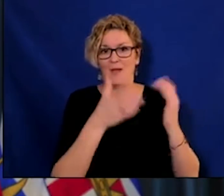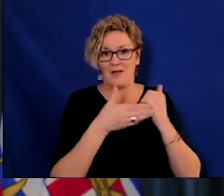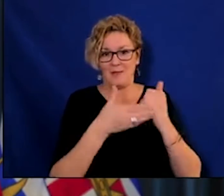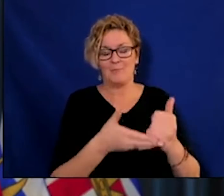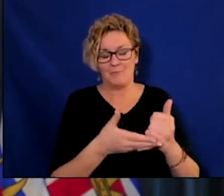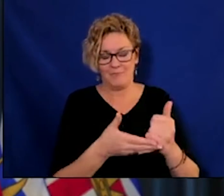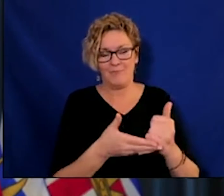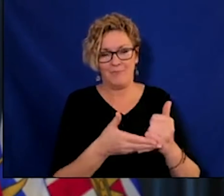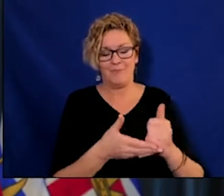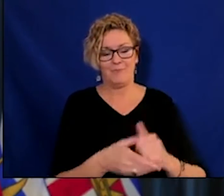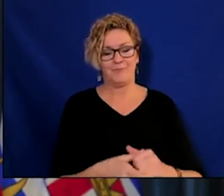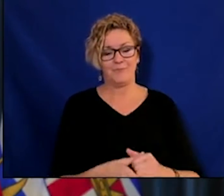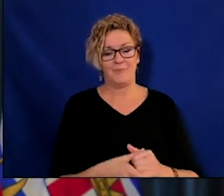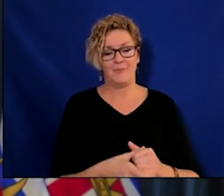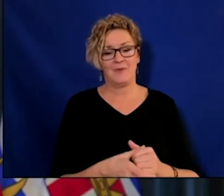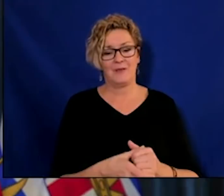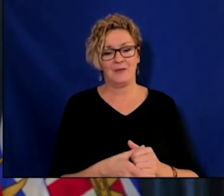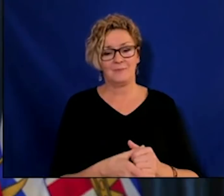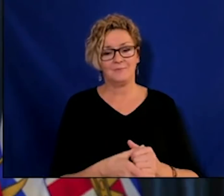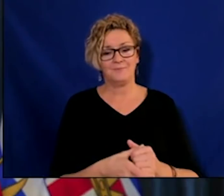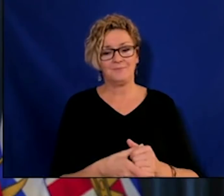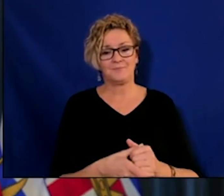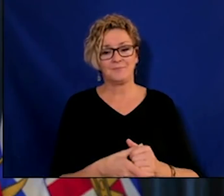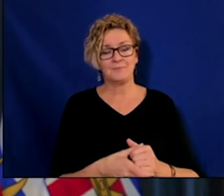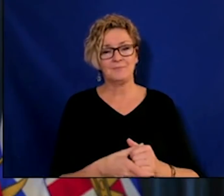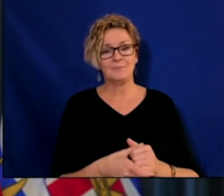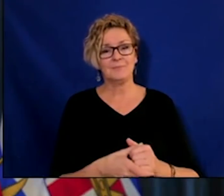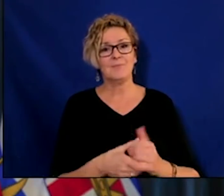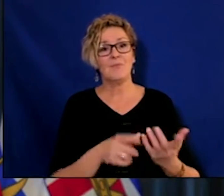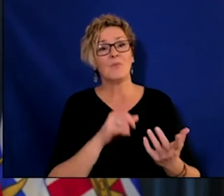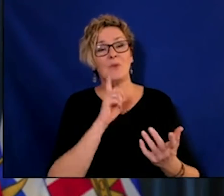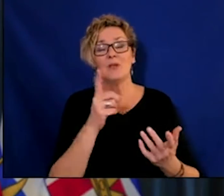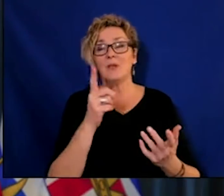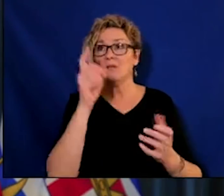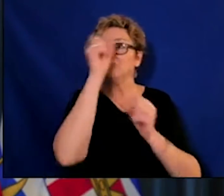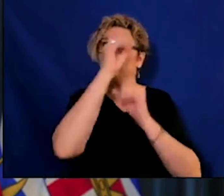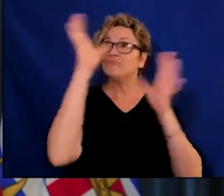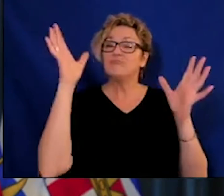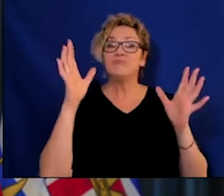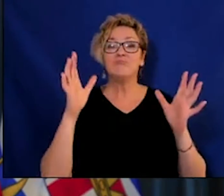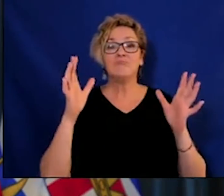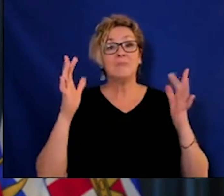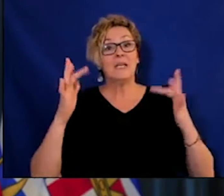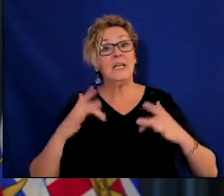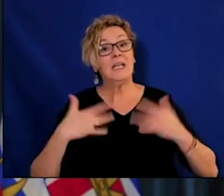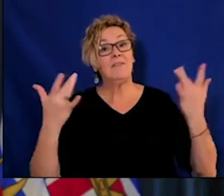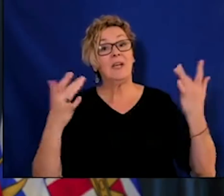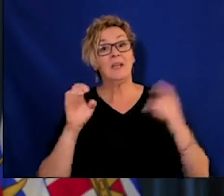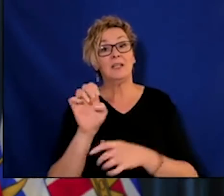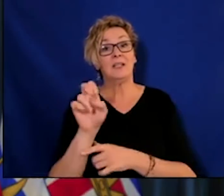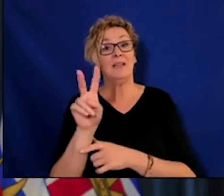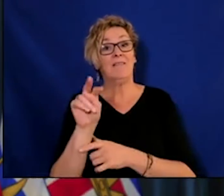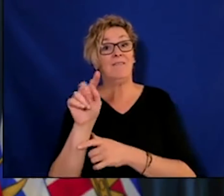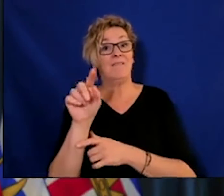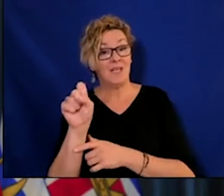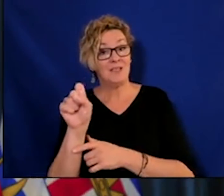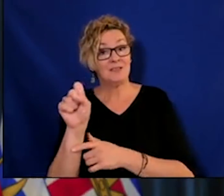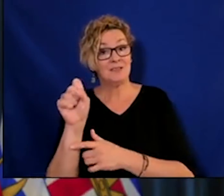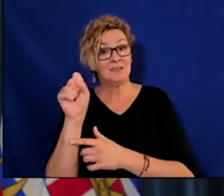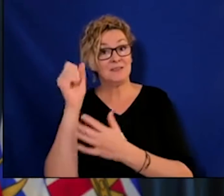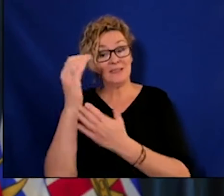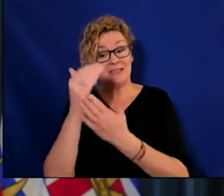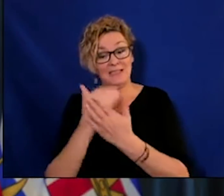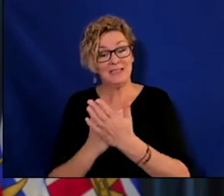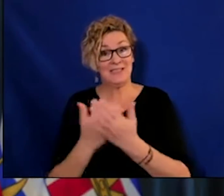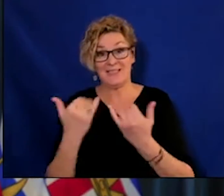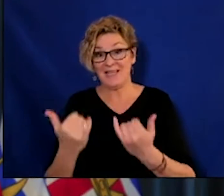or at least just about all in the event order, are things that make our society, our life more worth